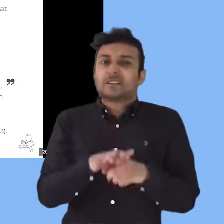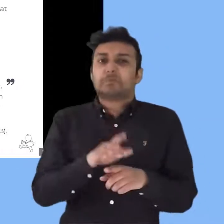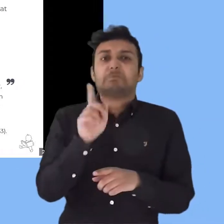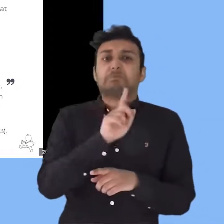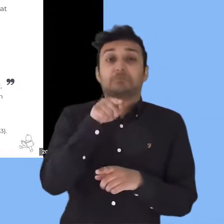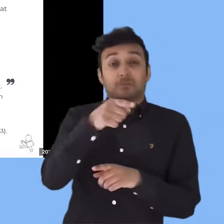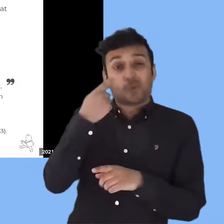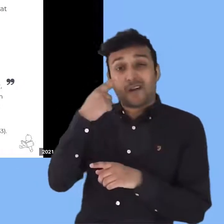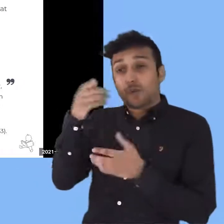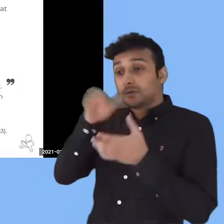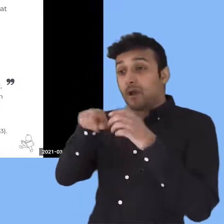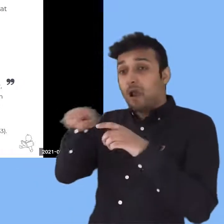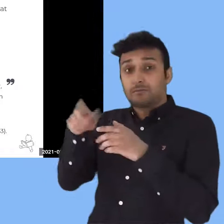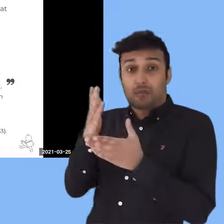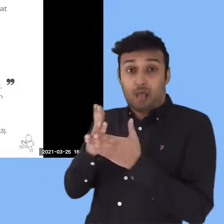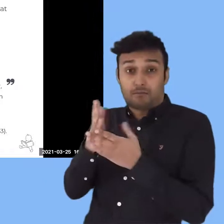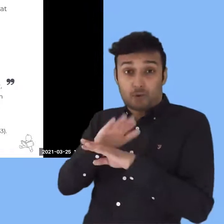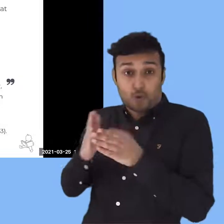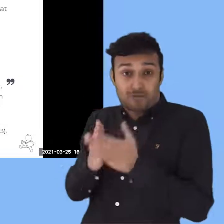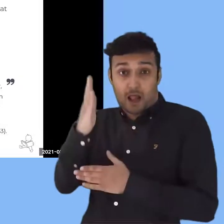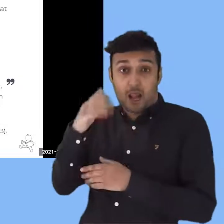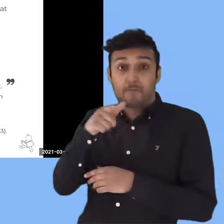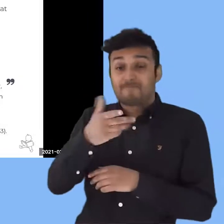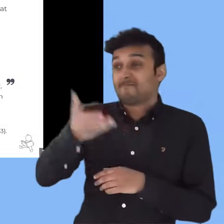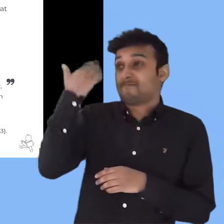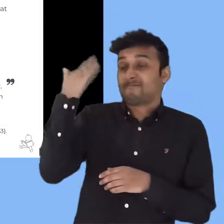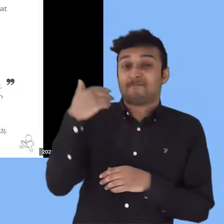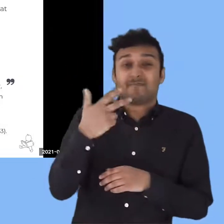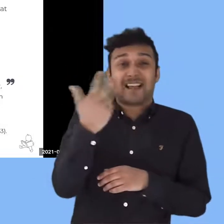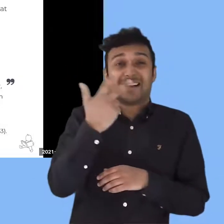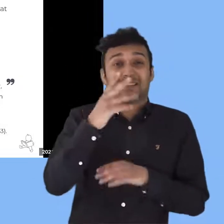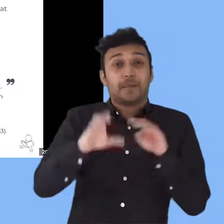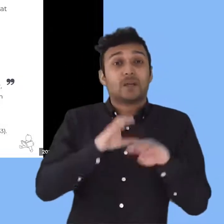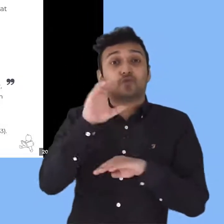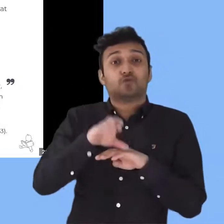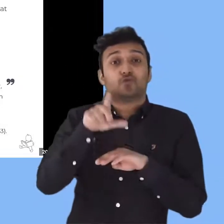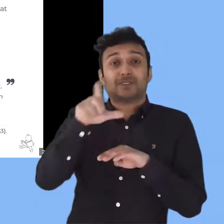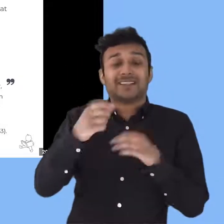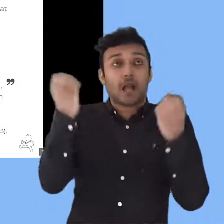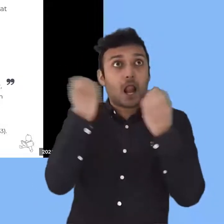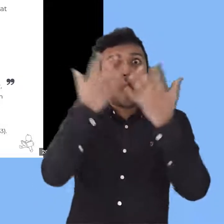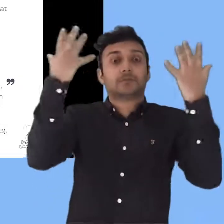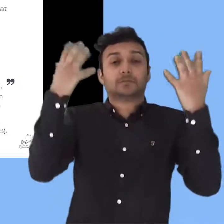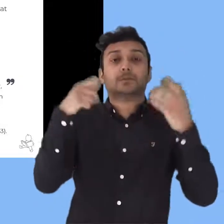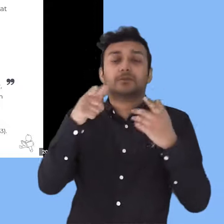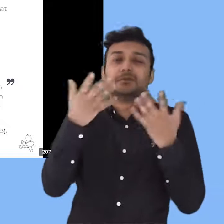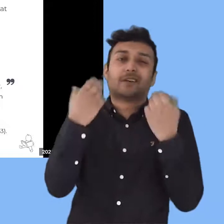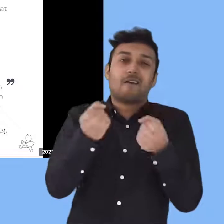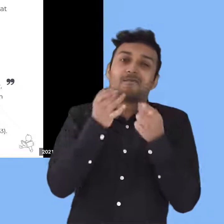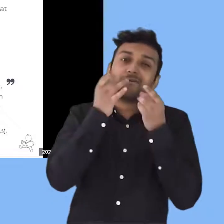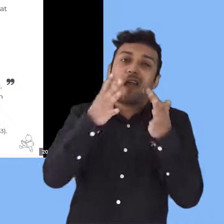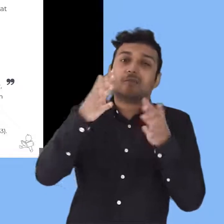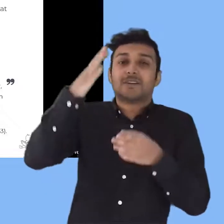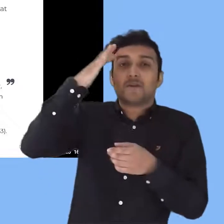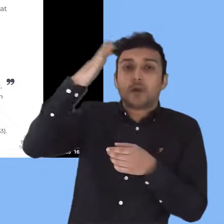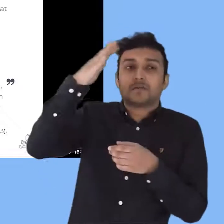It was kind of popularized in Enlightenment discourses in the 18th century. So all your favourite philosophers from the 18th century,